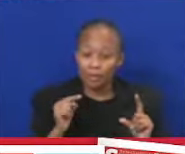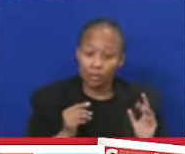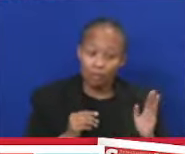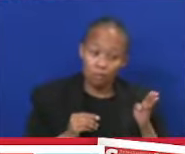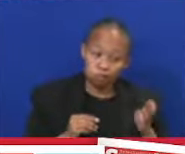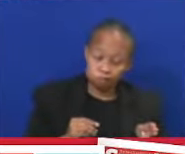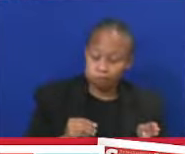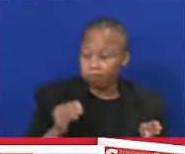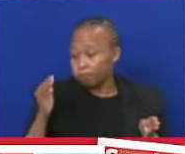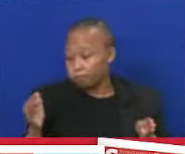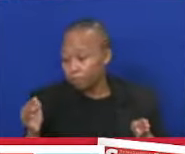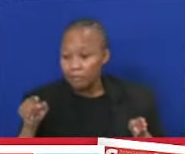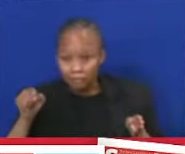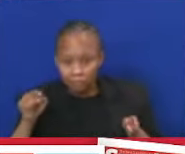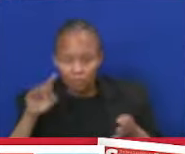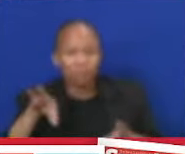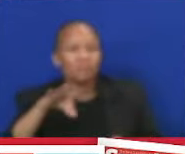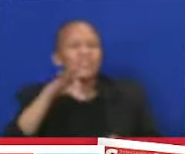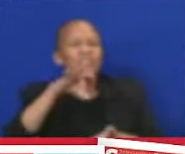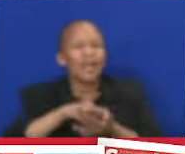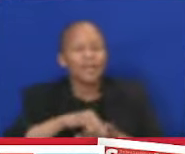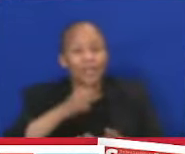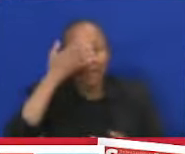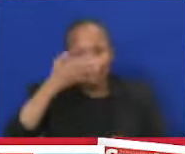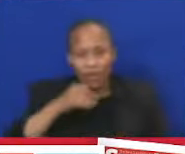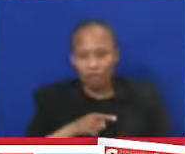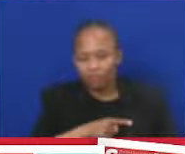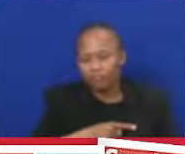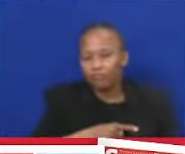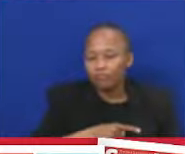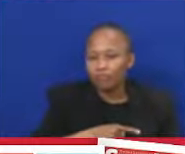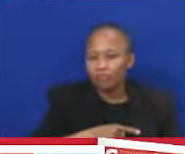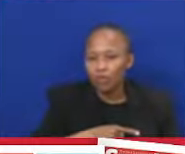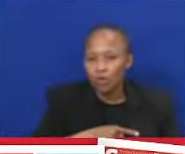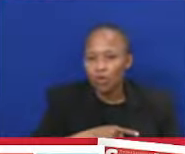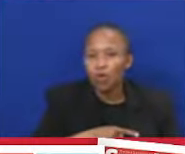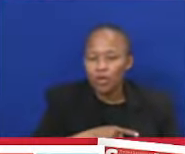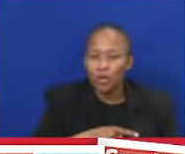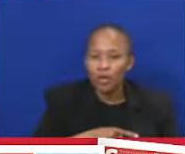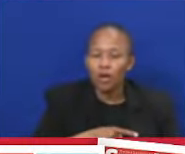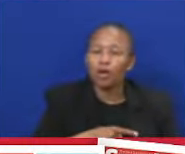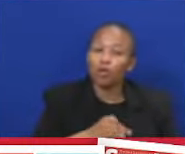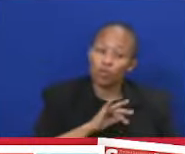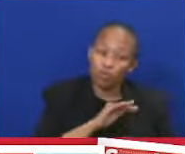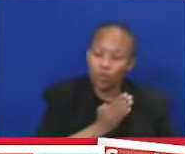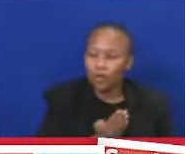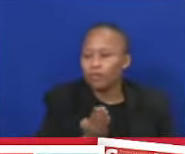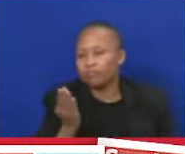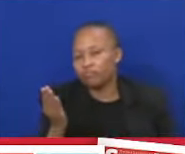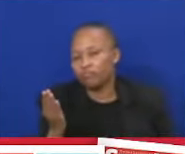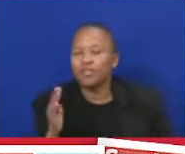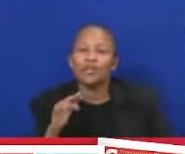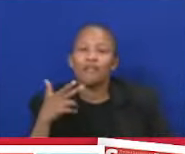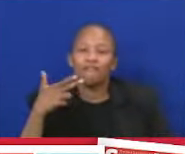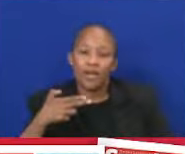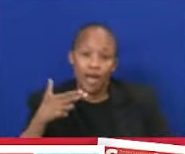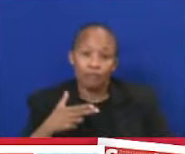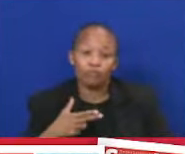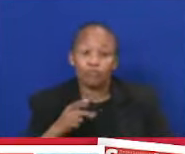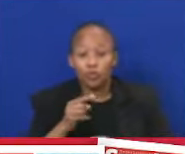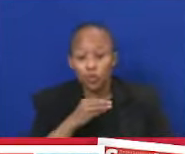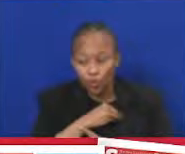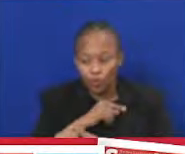or she is handing over the firearm to that security personnel. Thank you. And